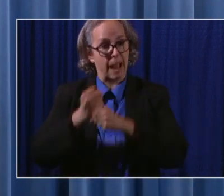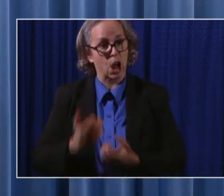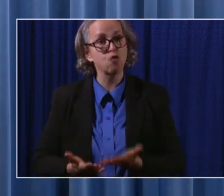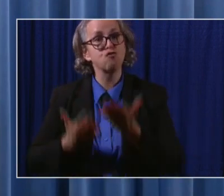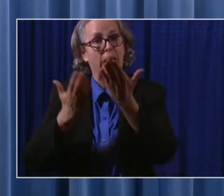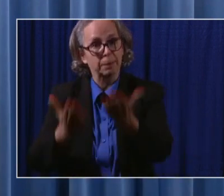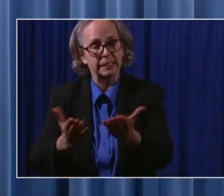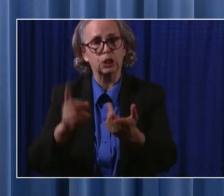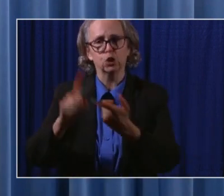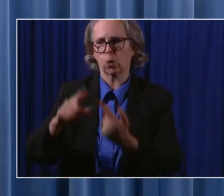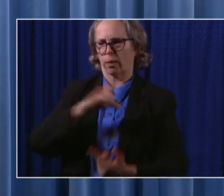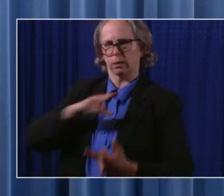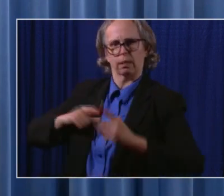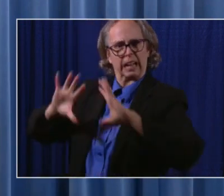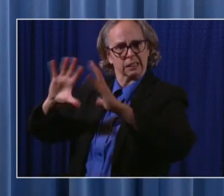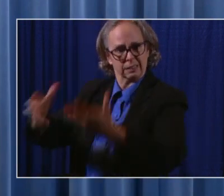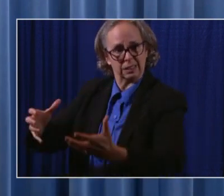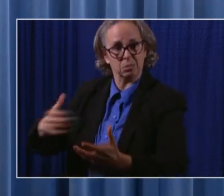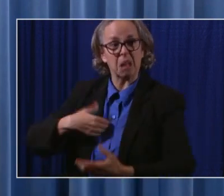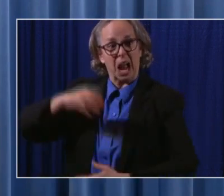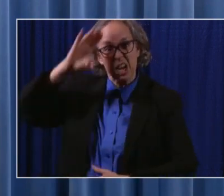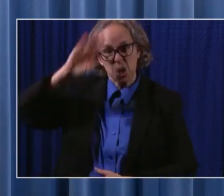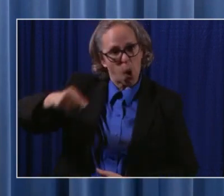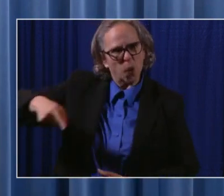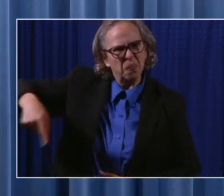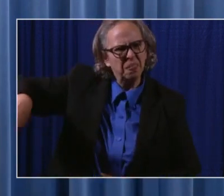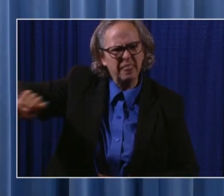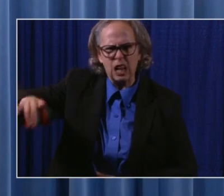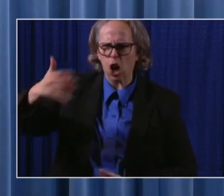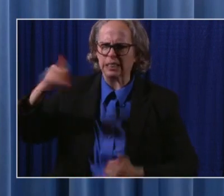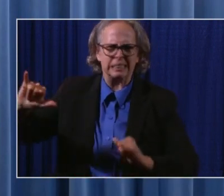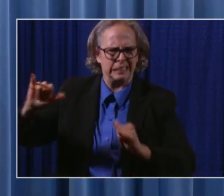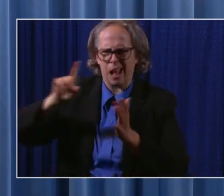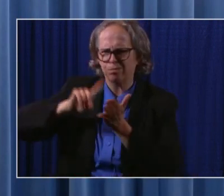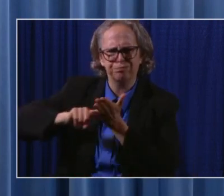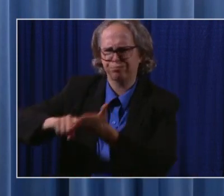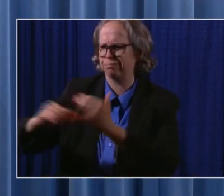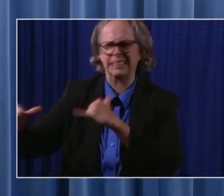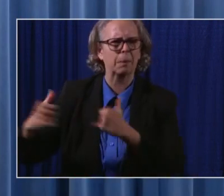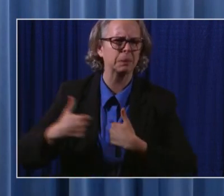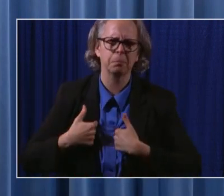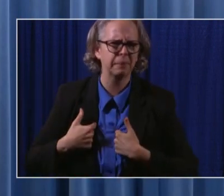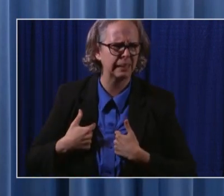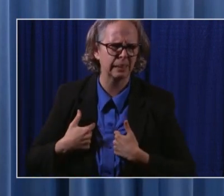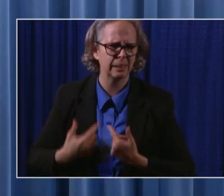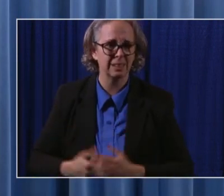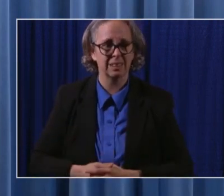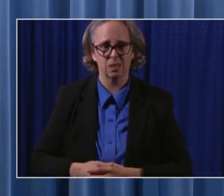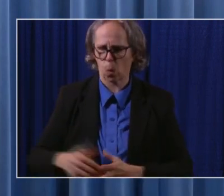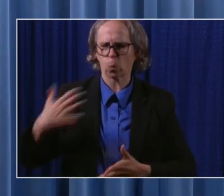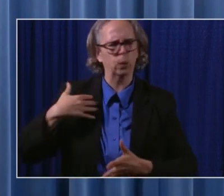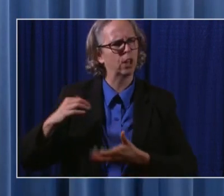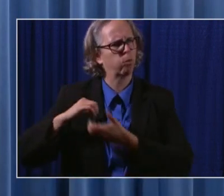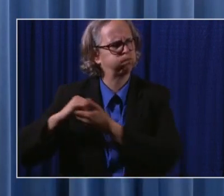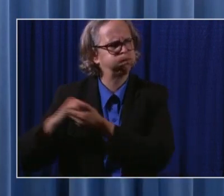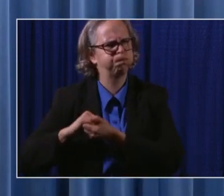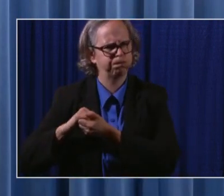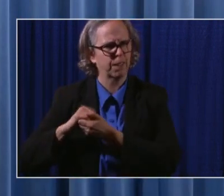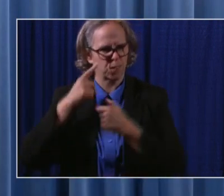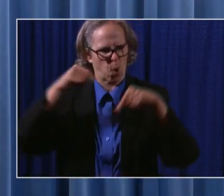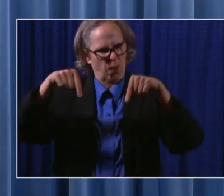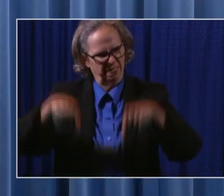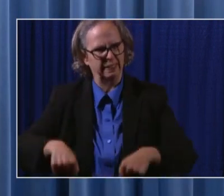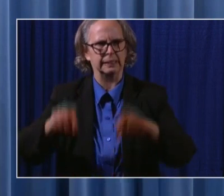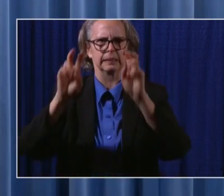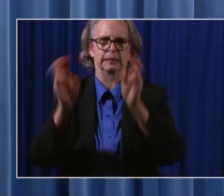at things of that nature as well they should. We intend to work with the General Assembly on this. Thank